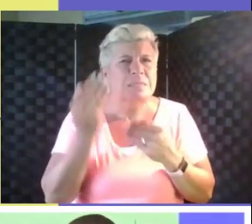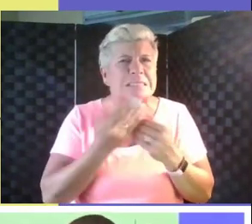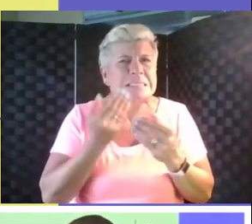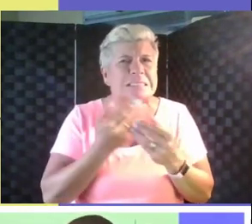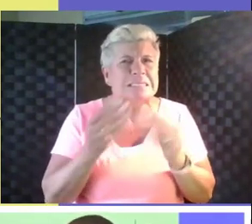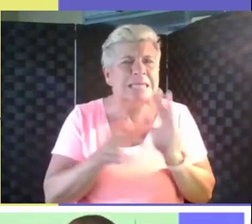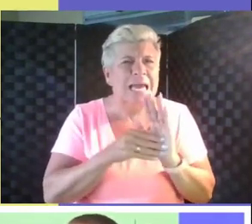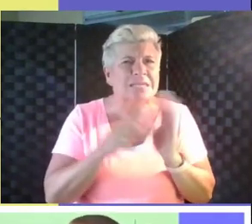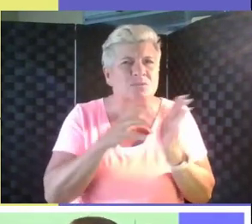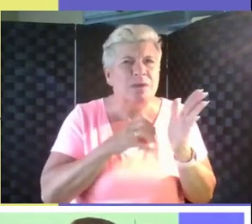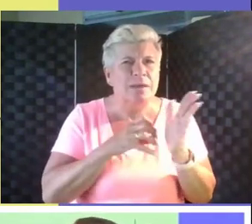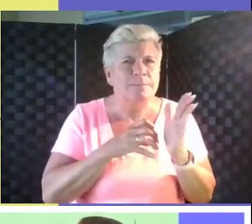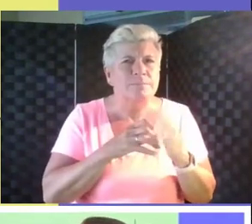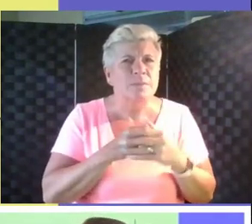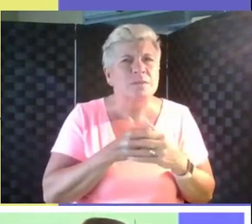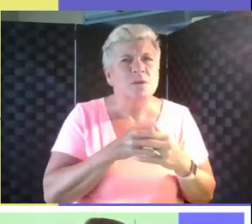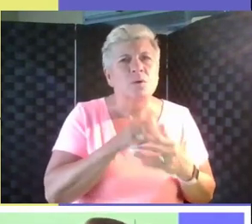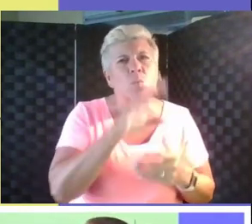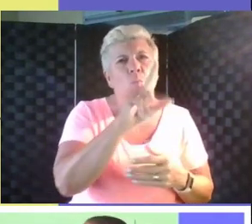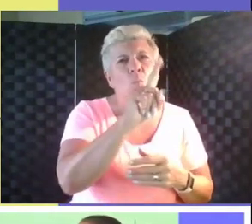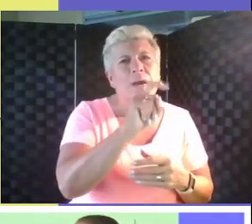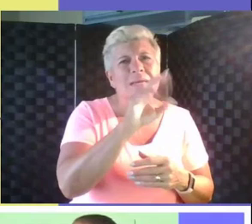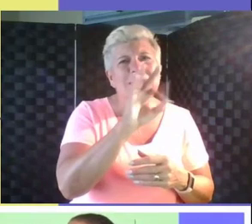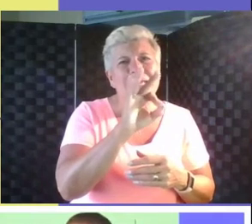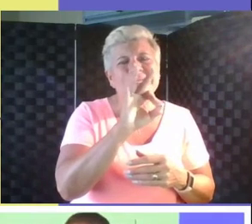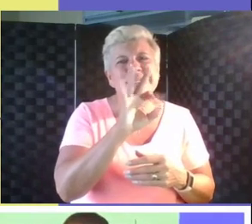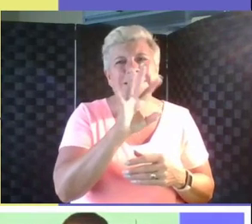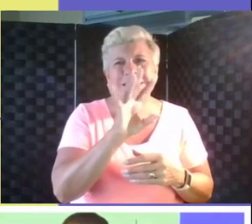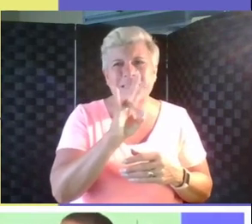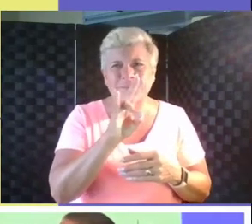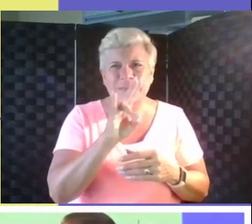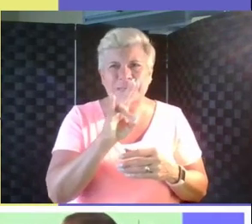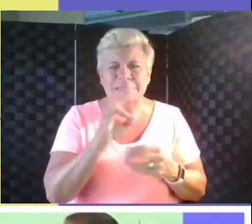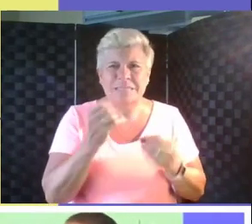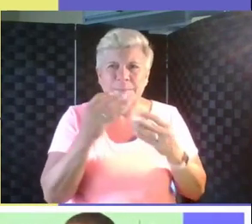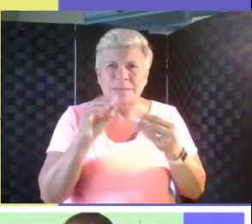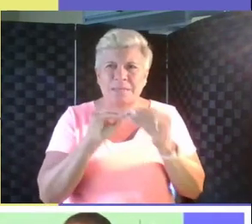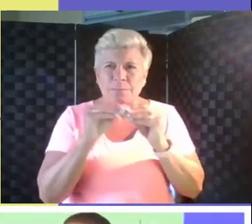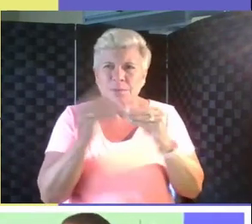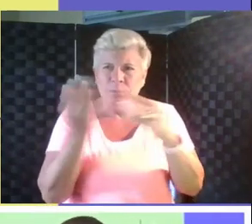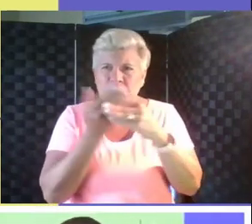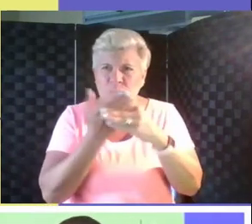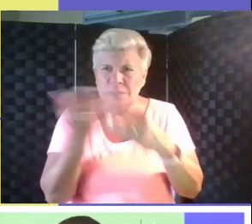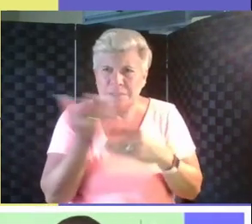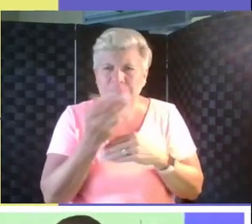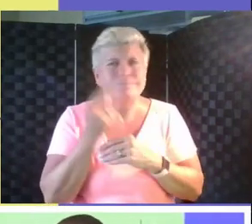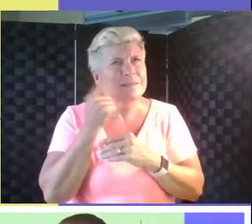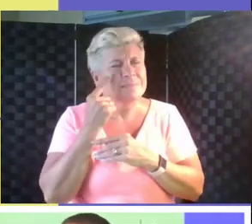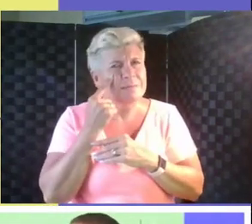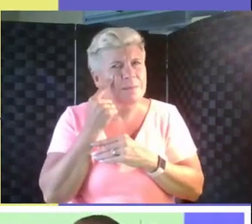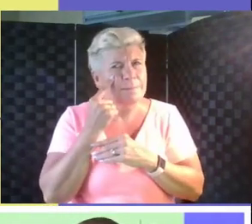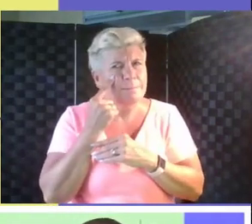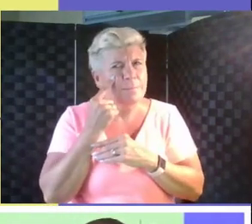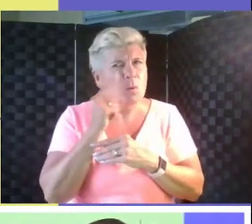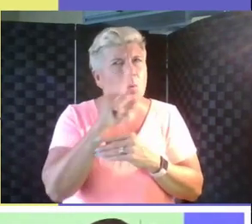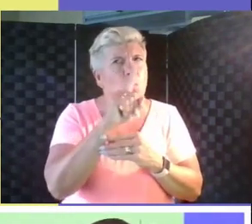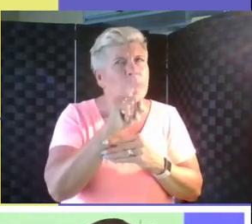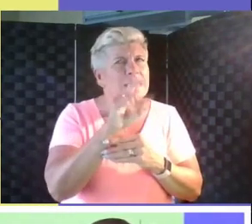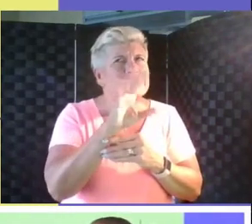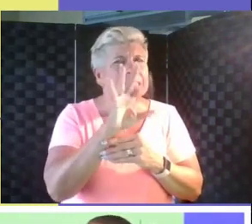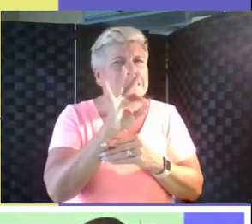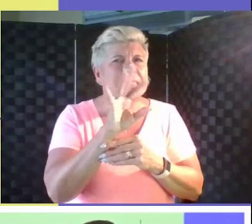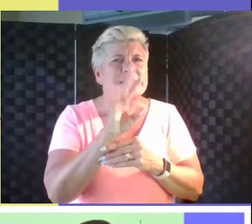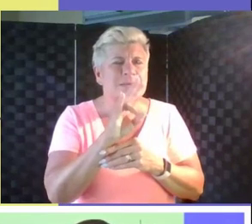to 200. How many numbers are between 197 and 200? Well, let's think about this. We've got